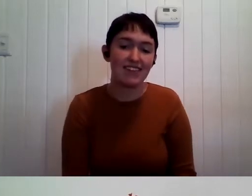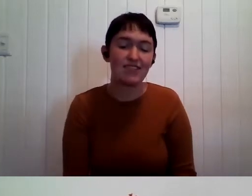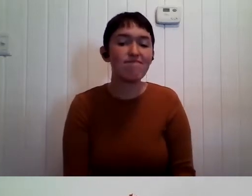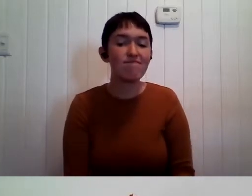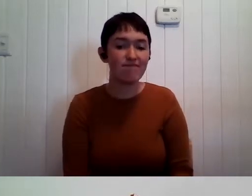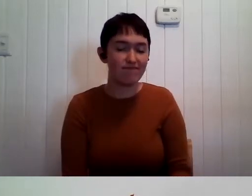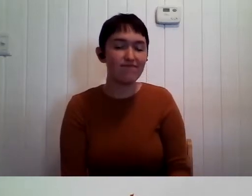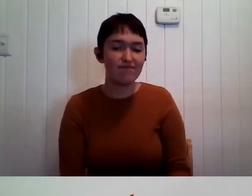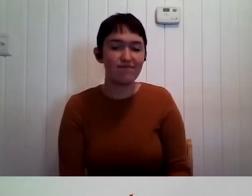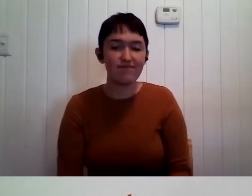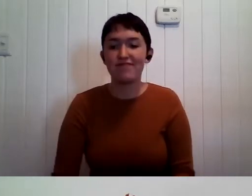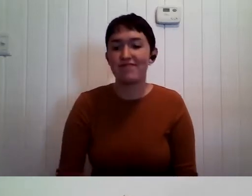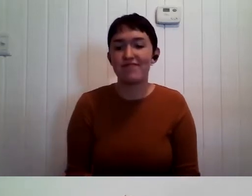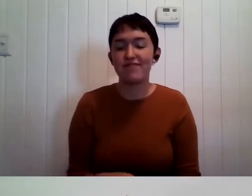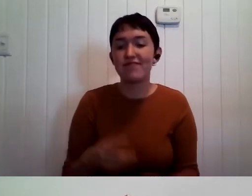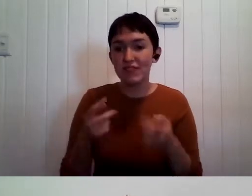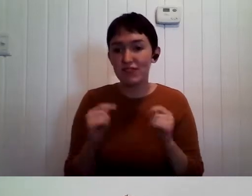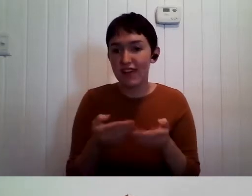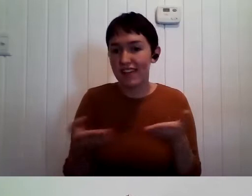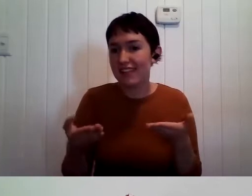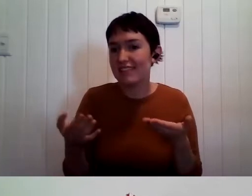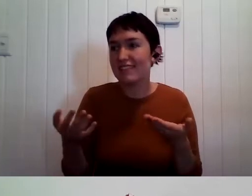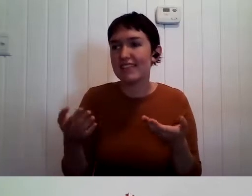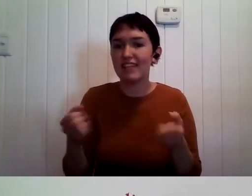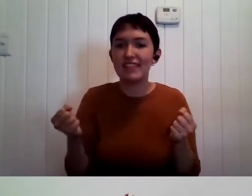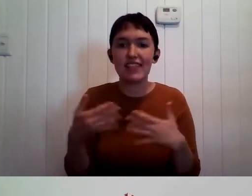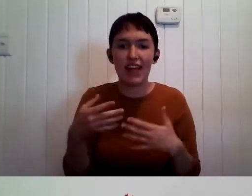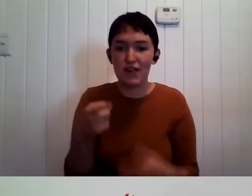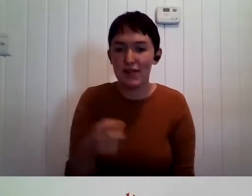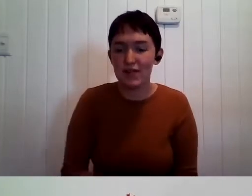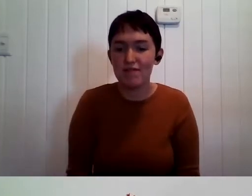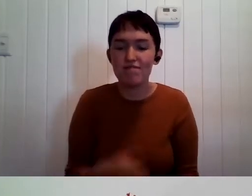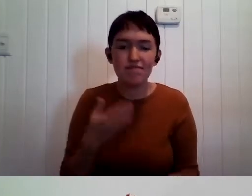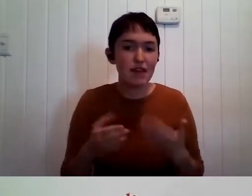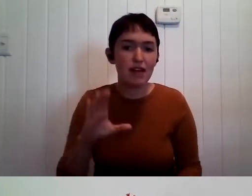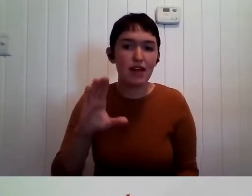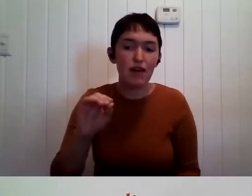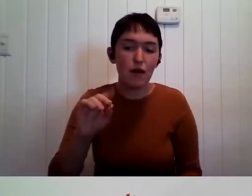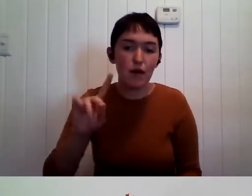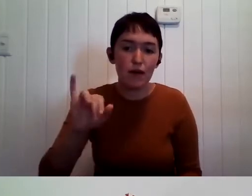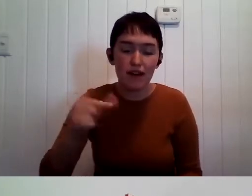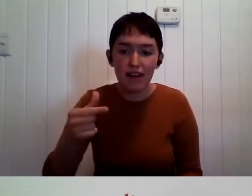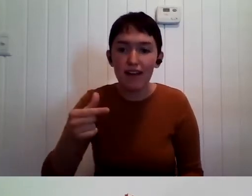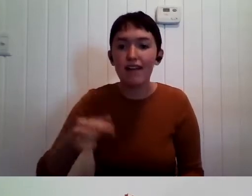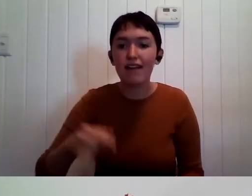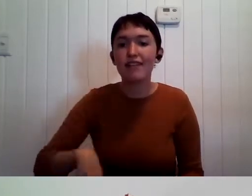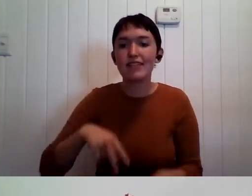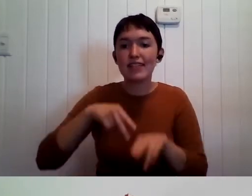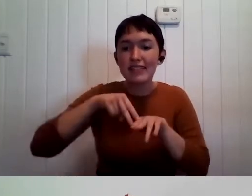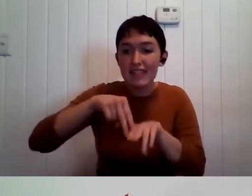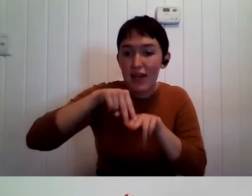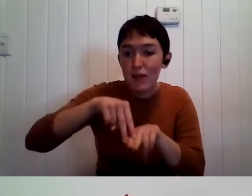Definitely try things that scare you, whether that's coding, whether that's skateboarding, rollerblading. You need to try things that scare